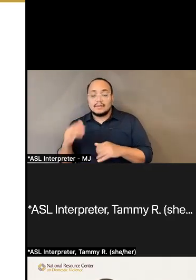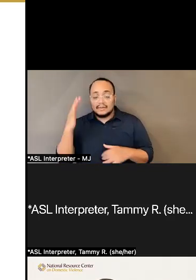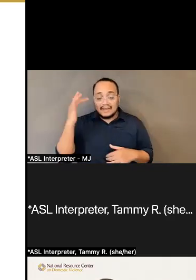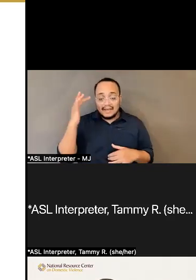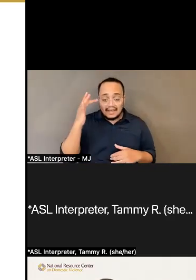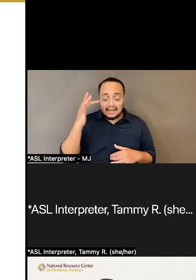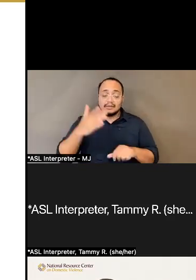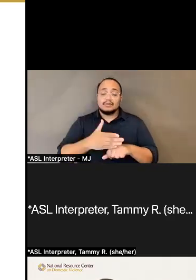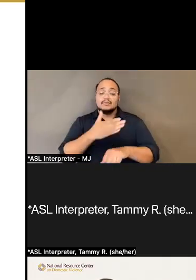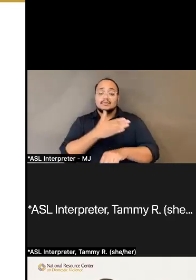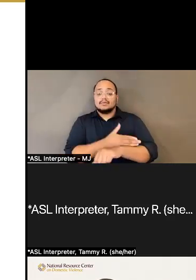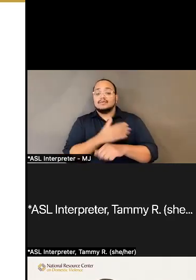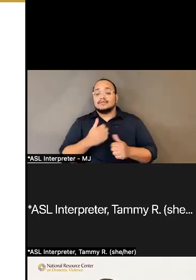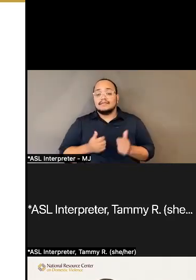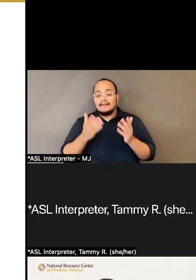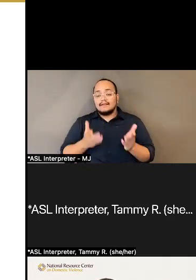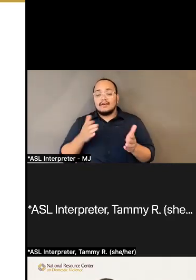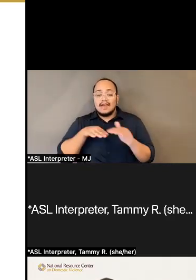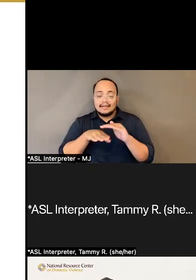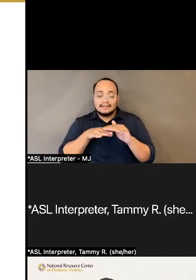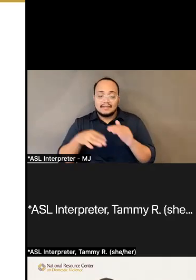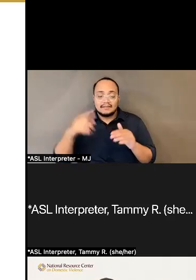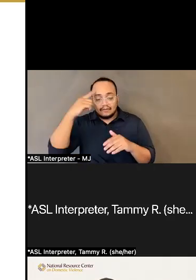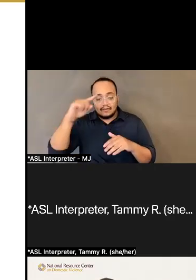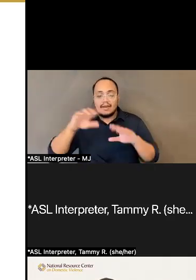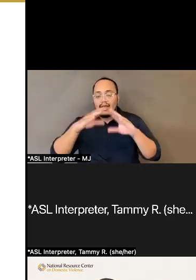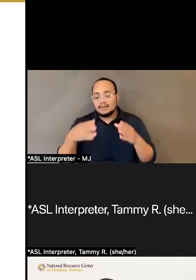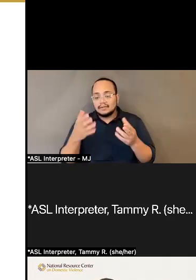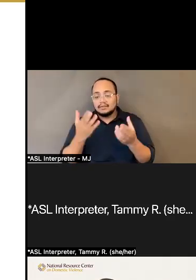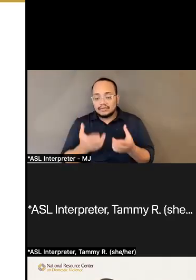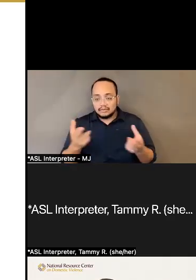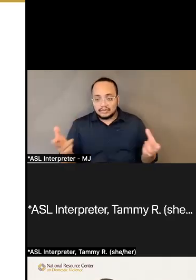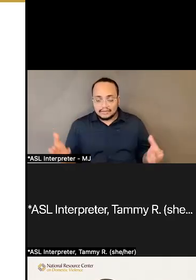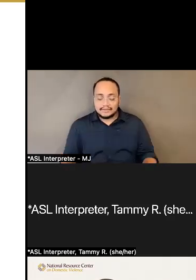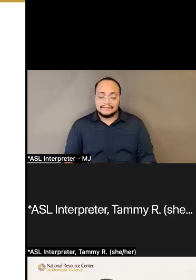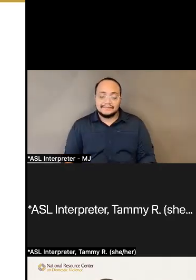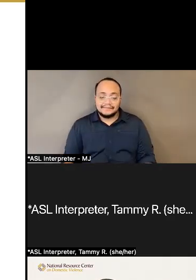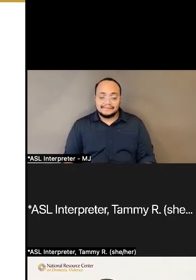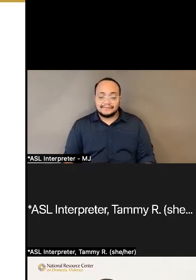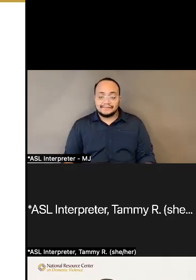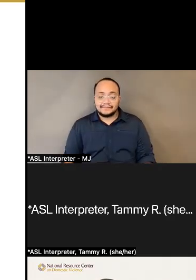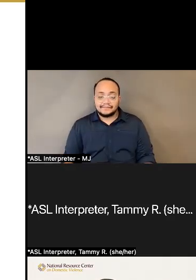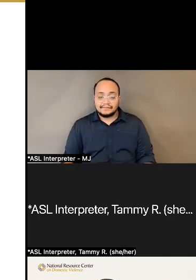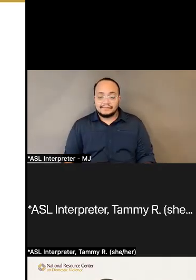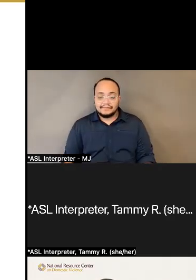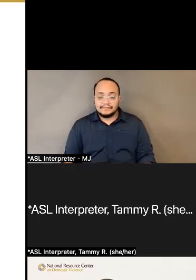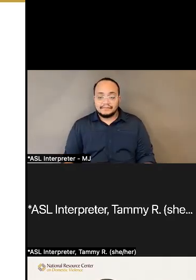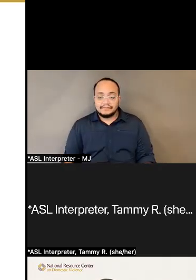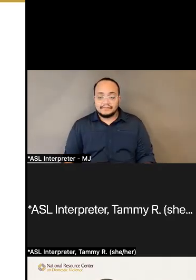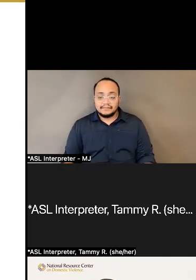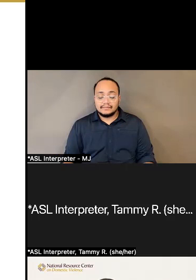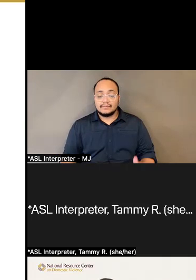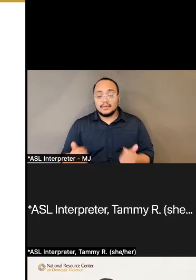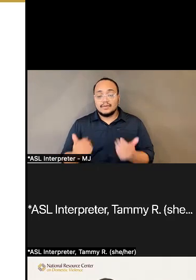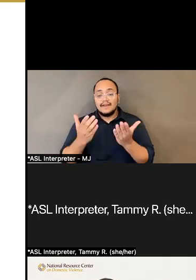improve survivors' access to housing resources. By providing both federal and